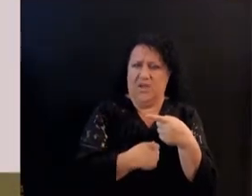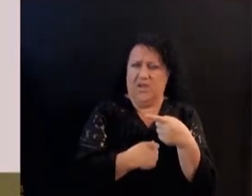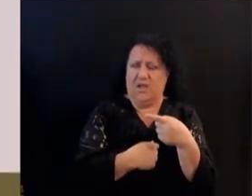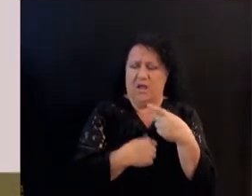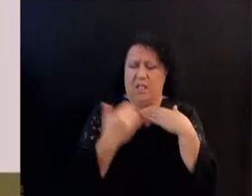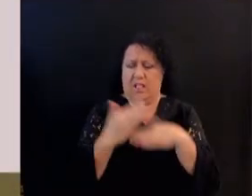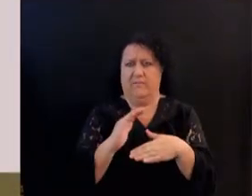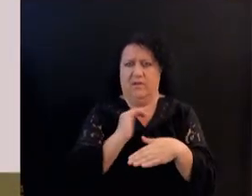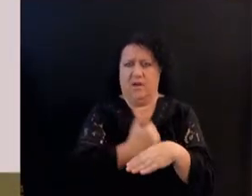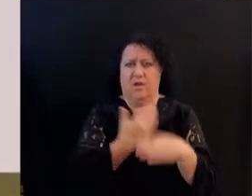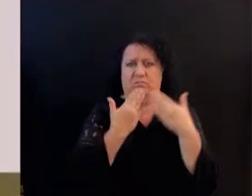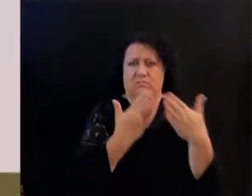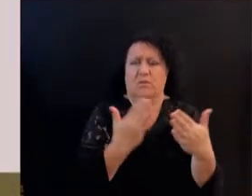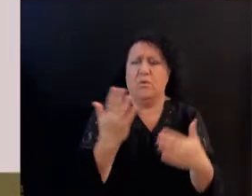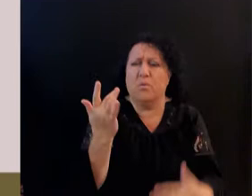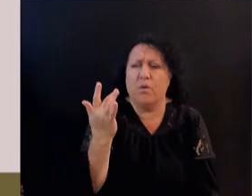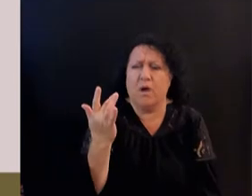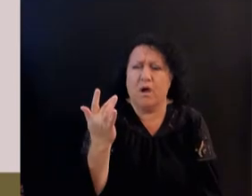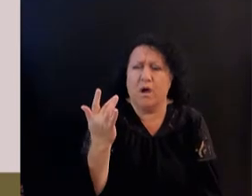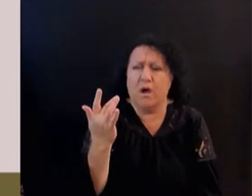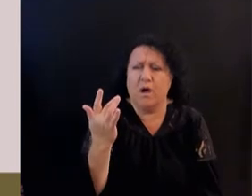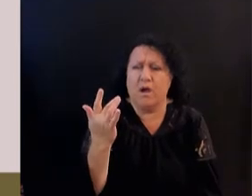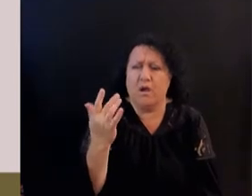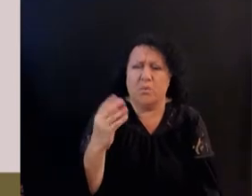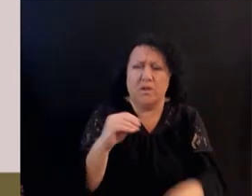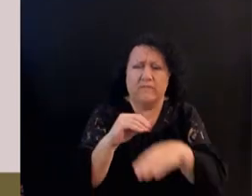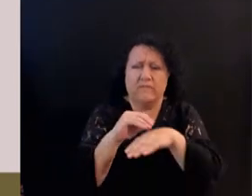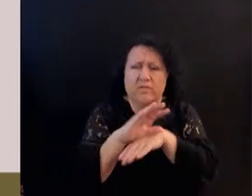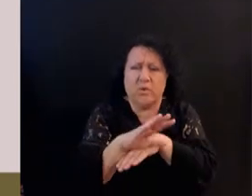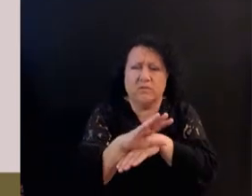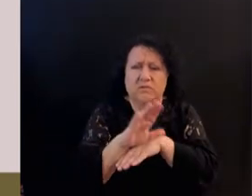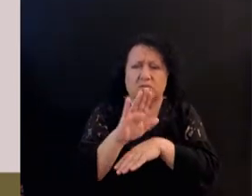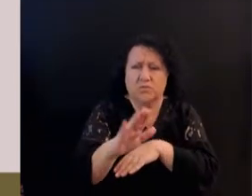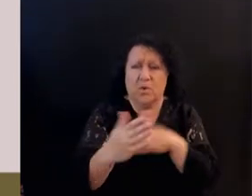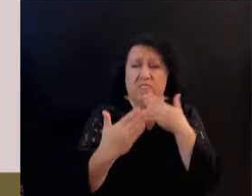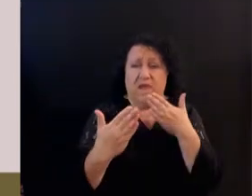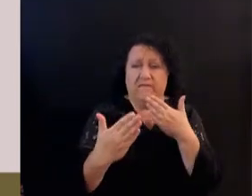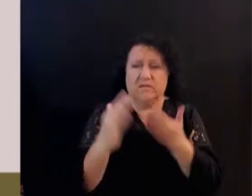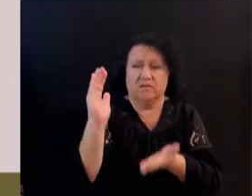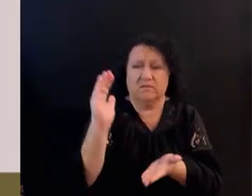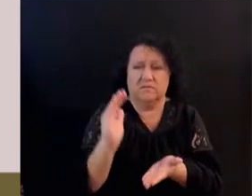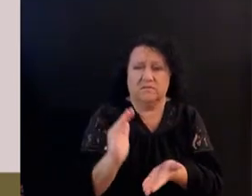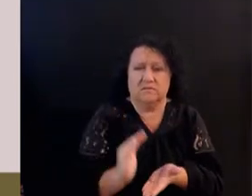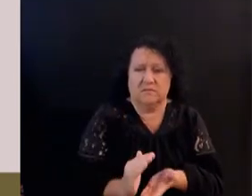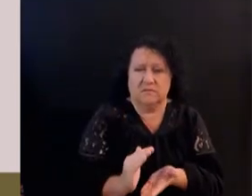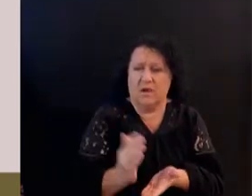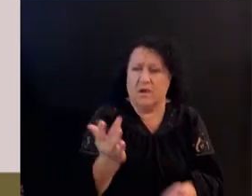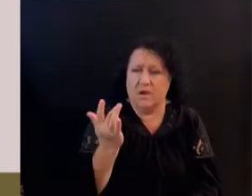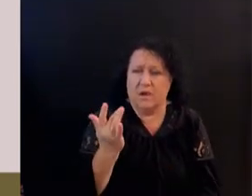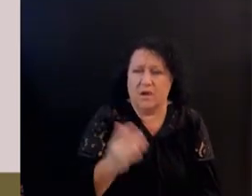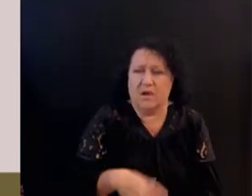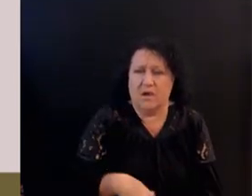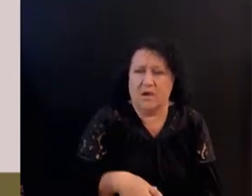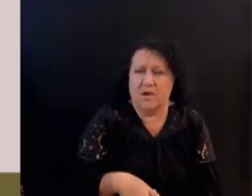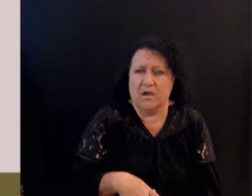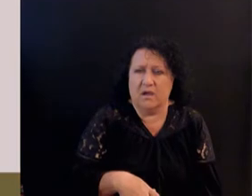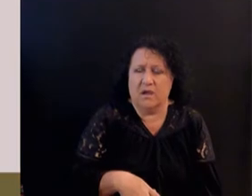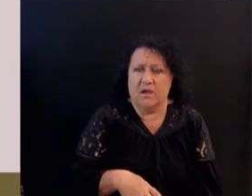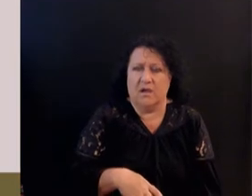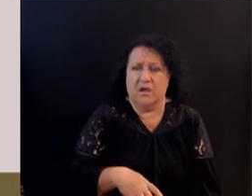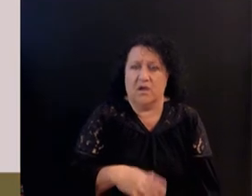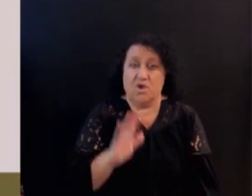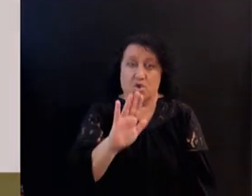your way of giving thanks? What kind of barriers do you experience in your own